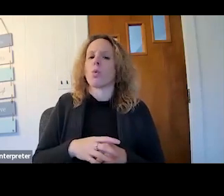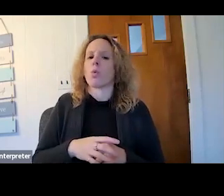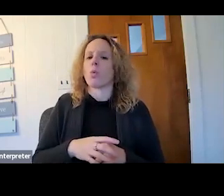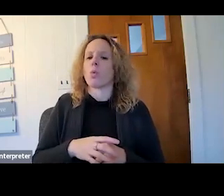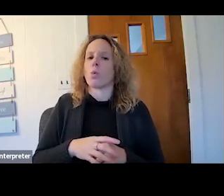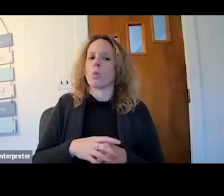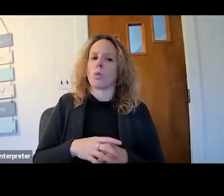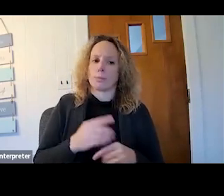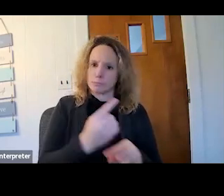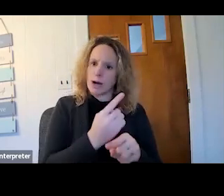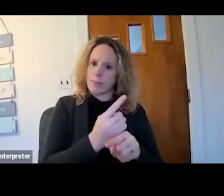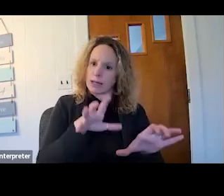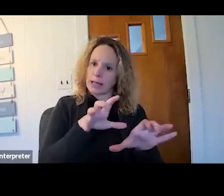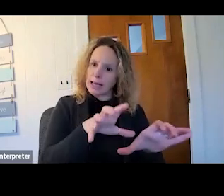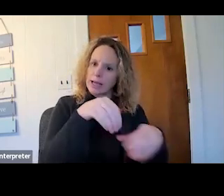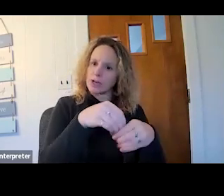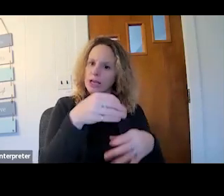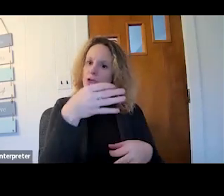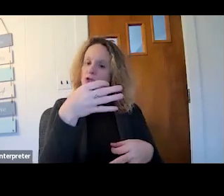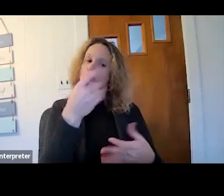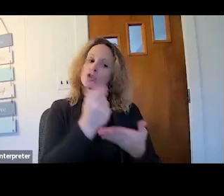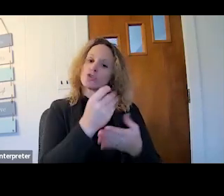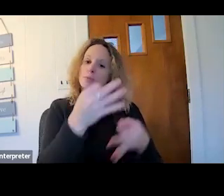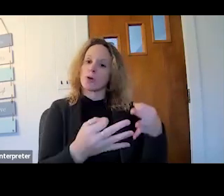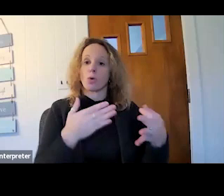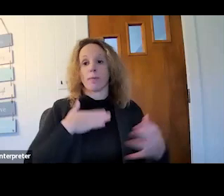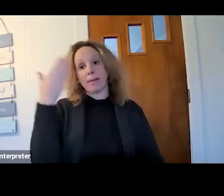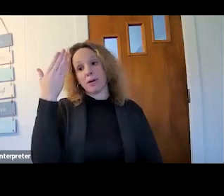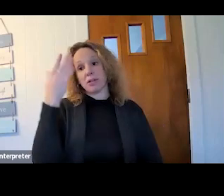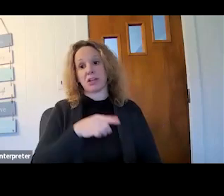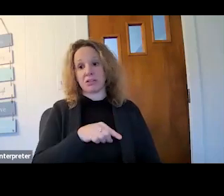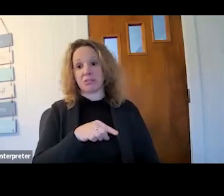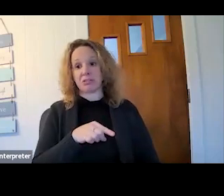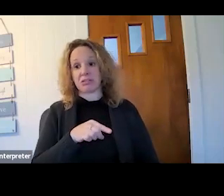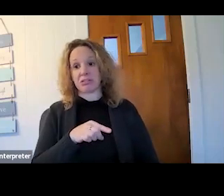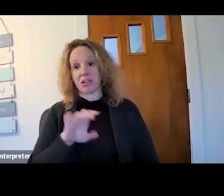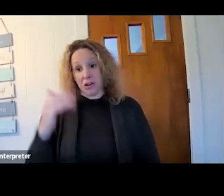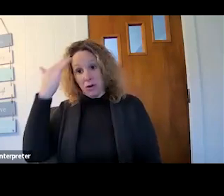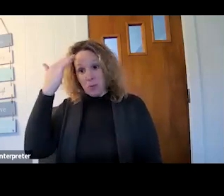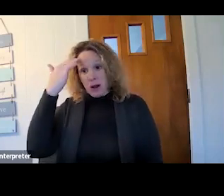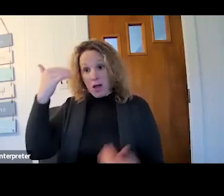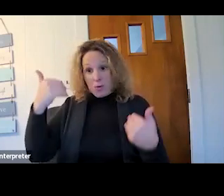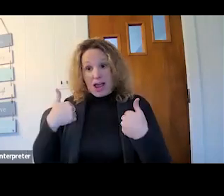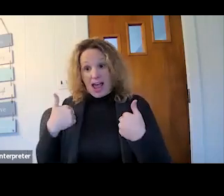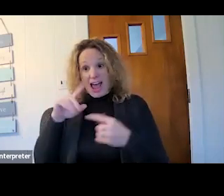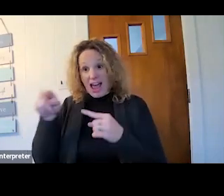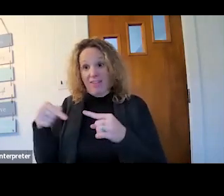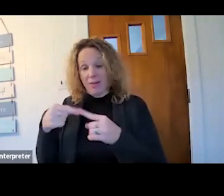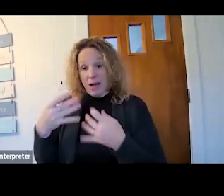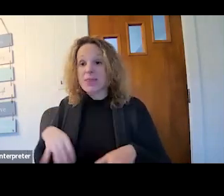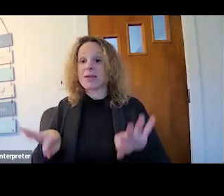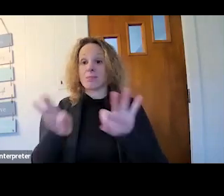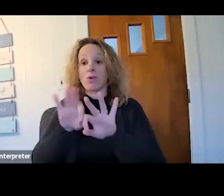properly engage in a treatment court. So my presentation is pretty much about taking all the knowledge that we know about the importance